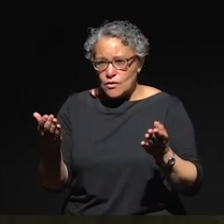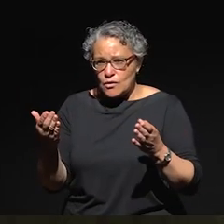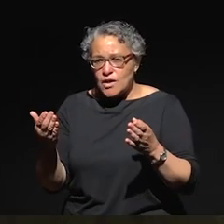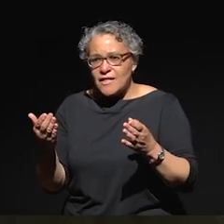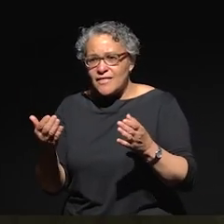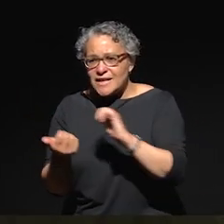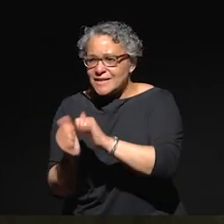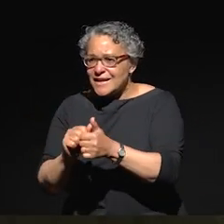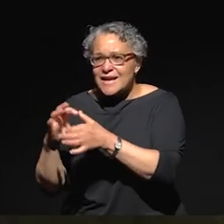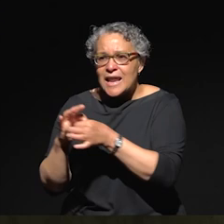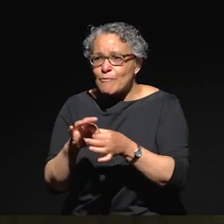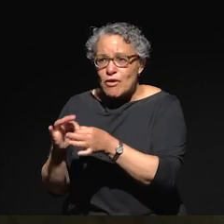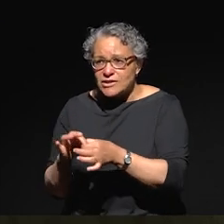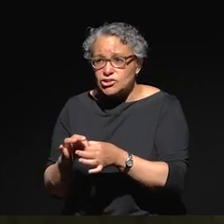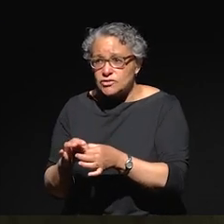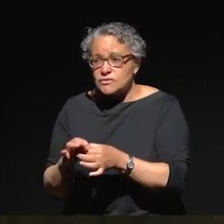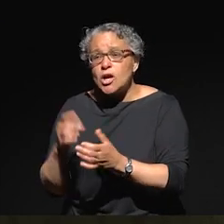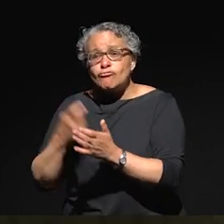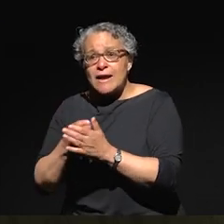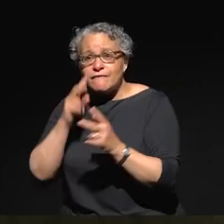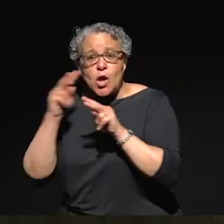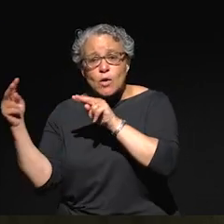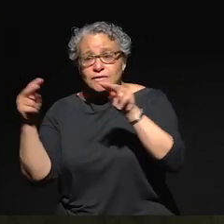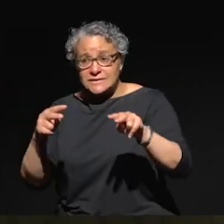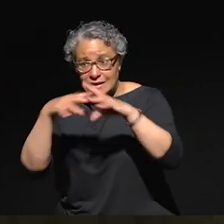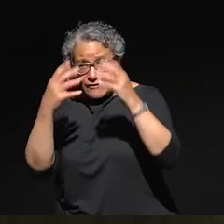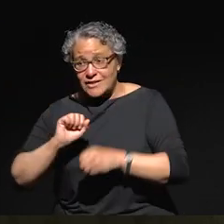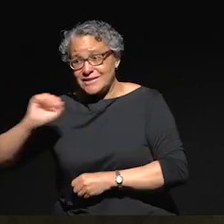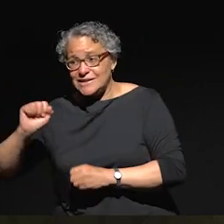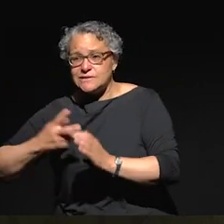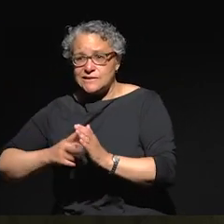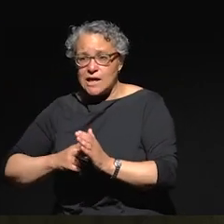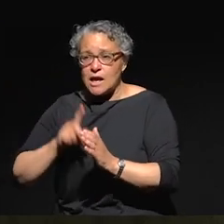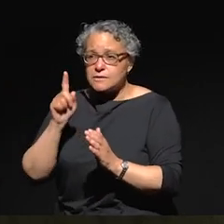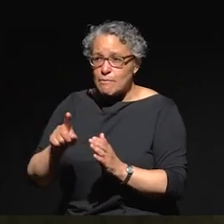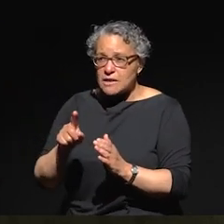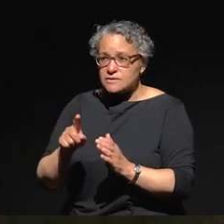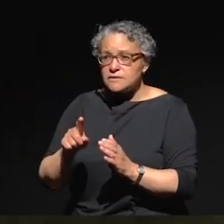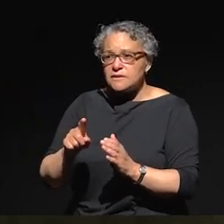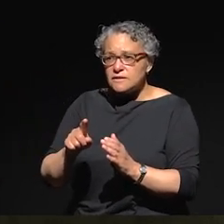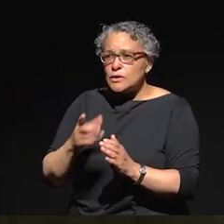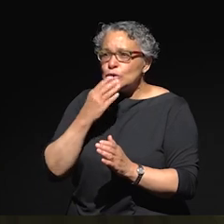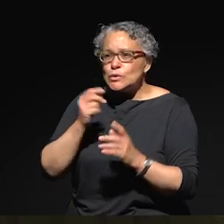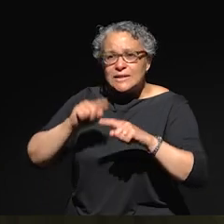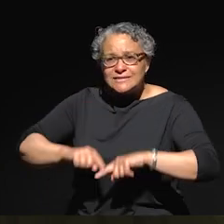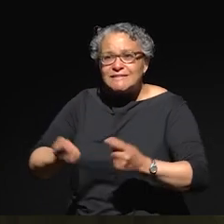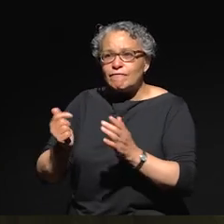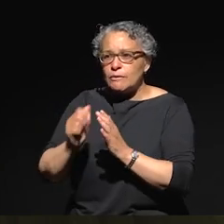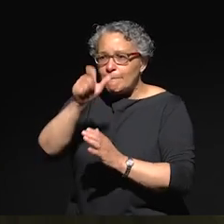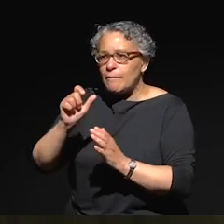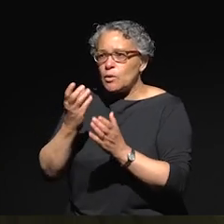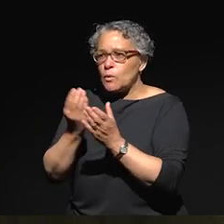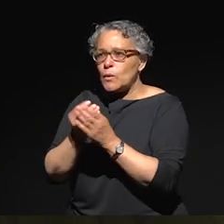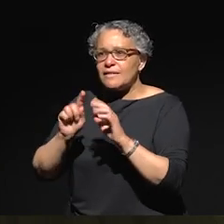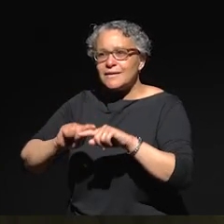paintings. They're still overseen by Raphael. They're supremely his designs. But he's drawing upon the very skilled people he has around him and